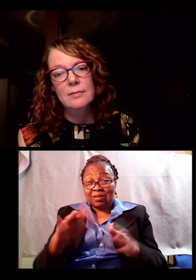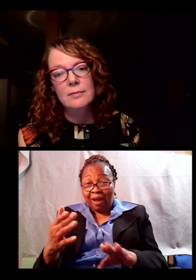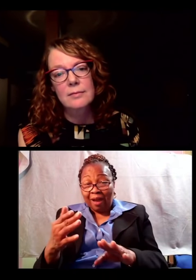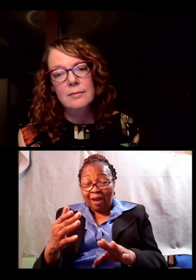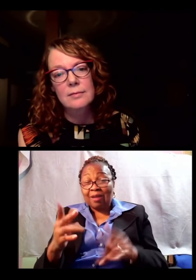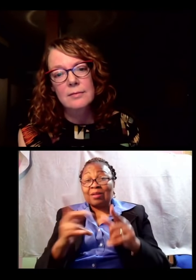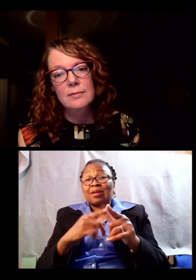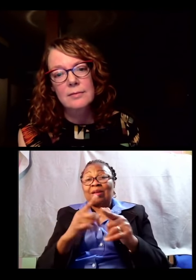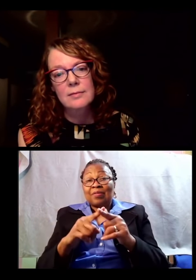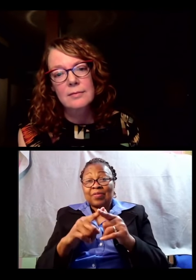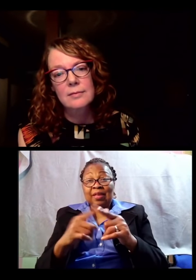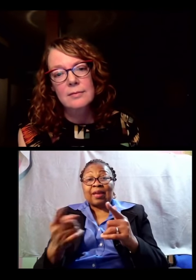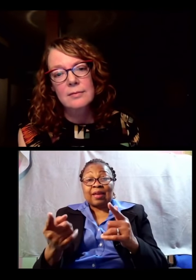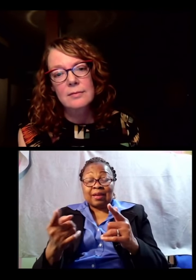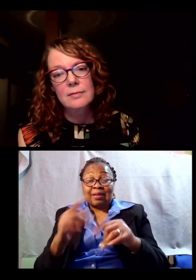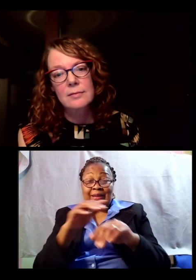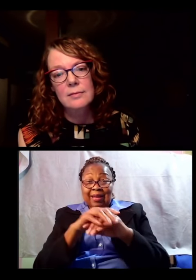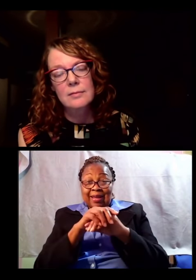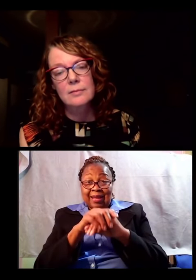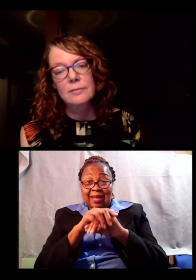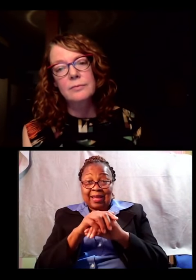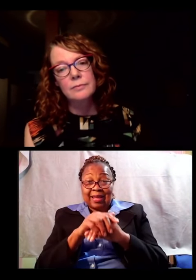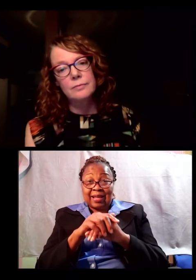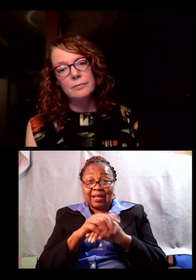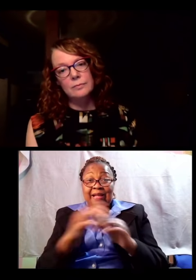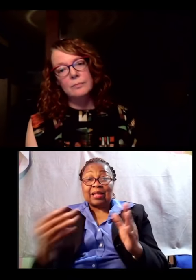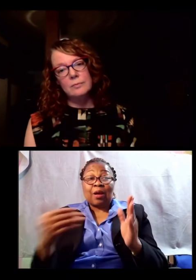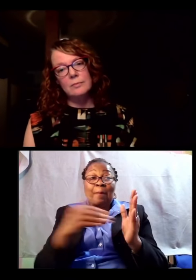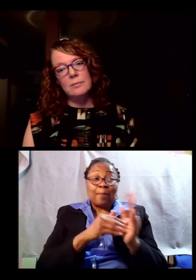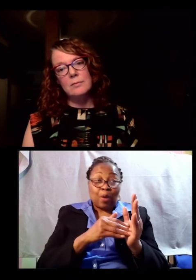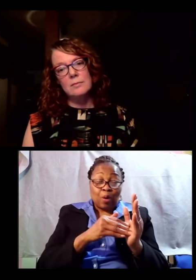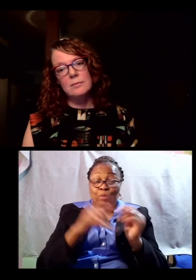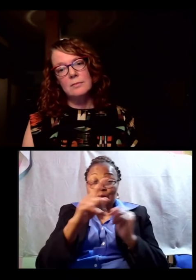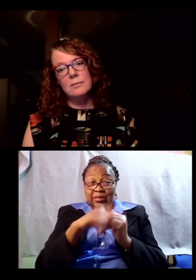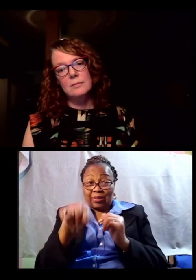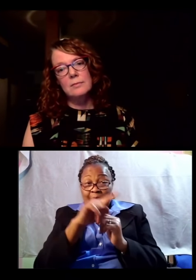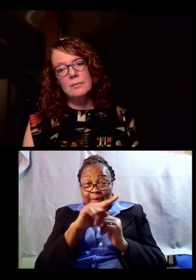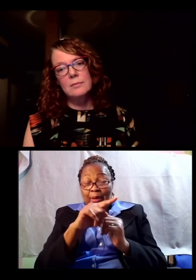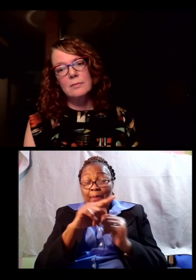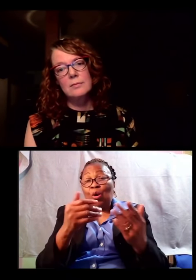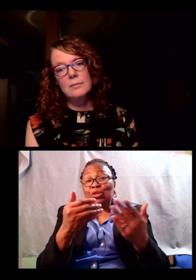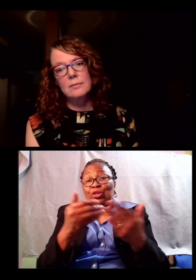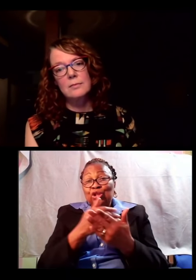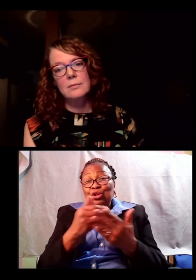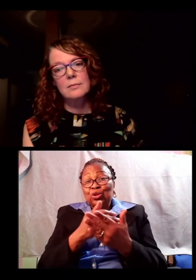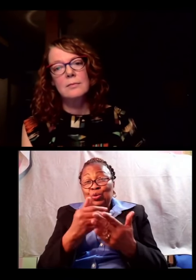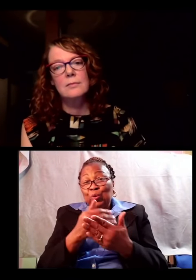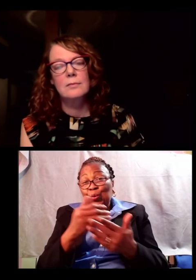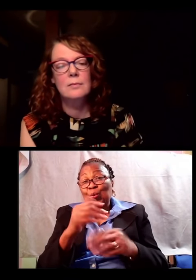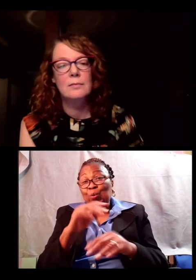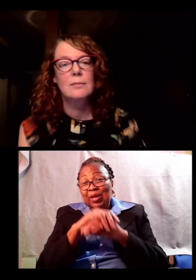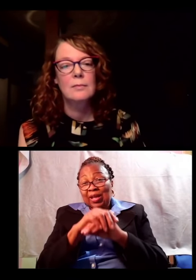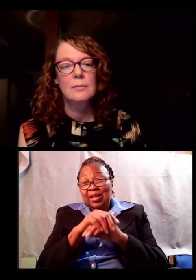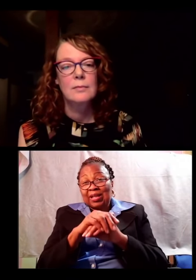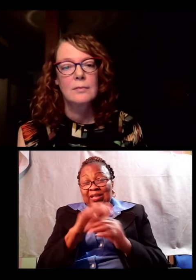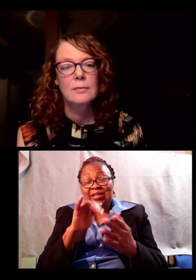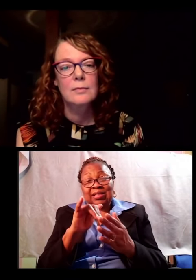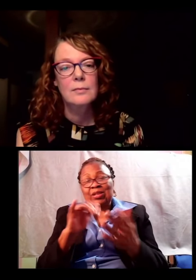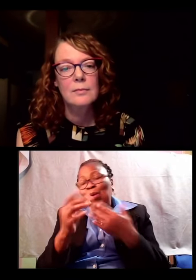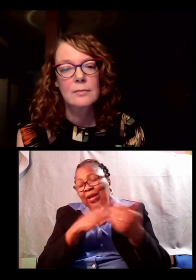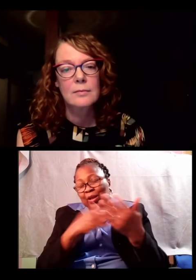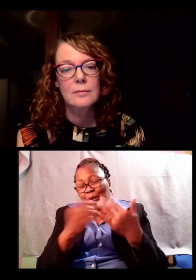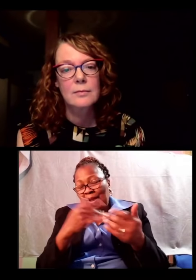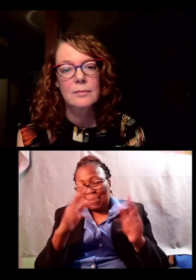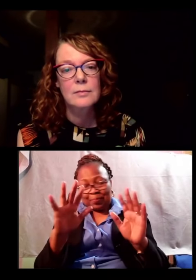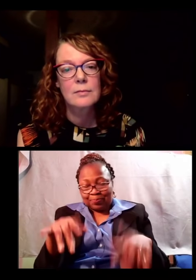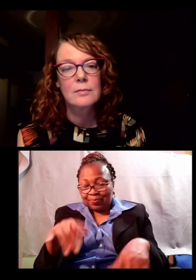when England imposed governors from England on New England, and that was considered a great falling off. Anyway, it's a